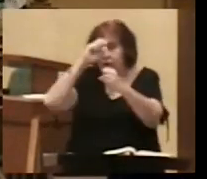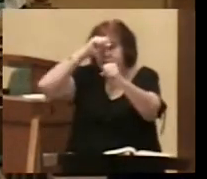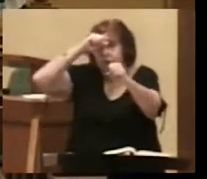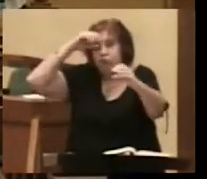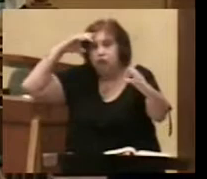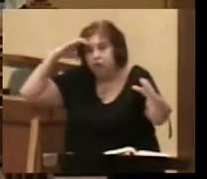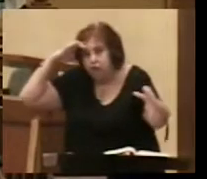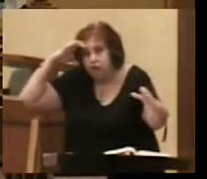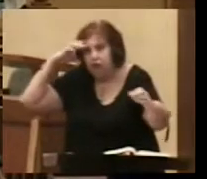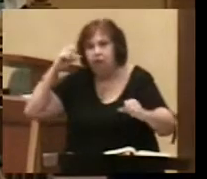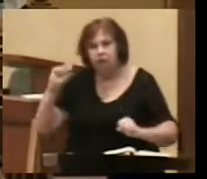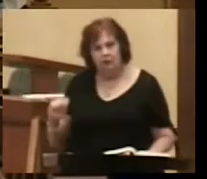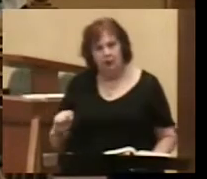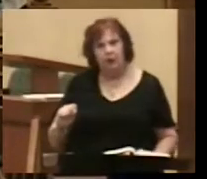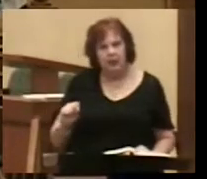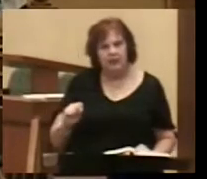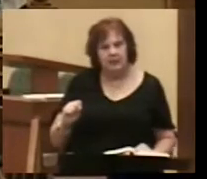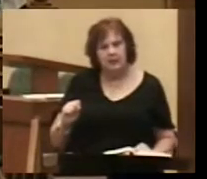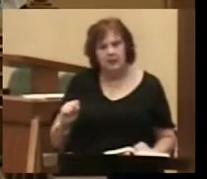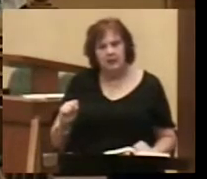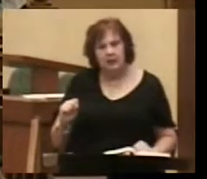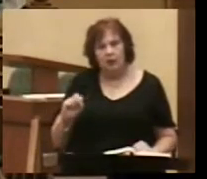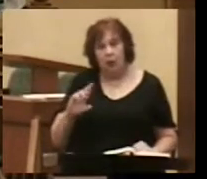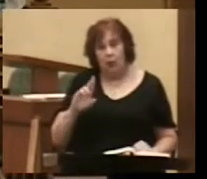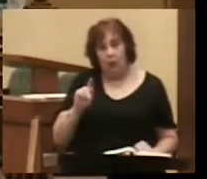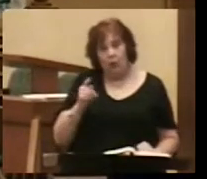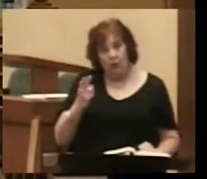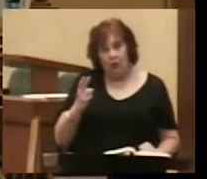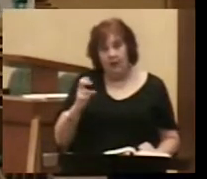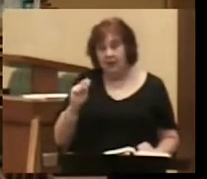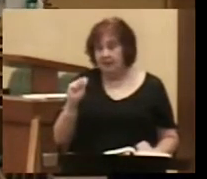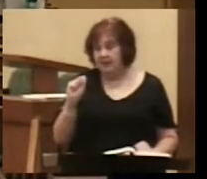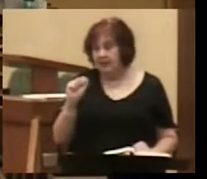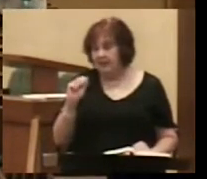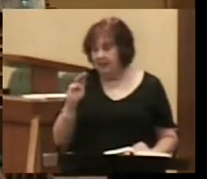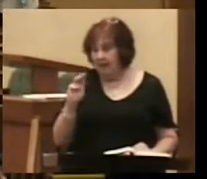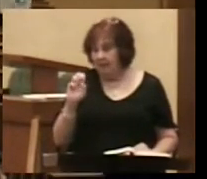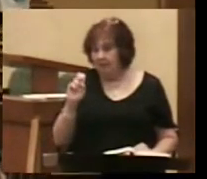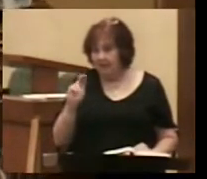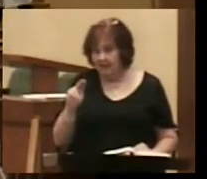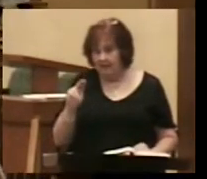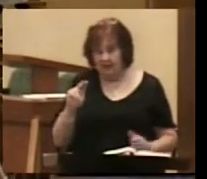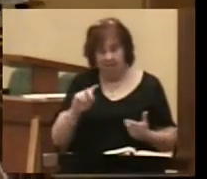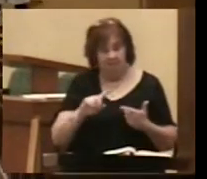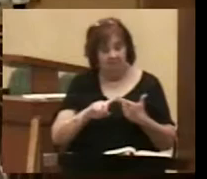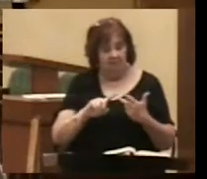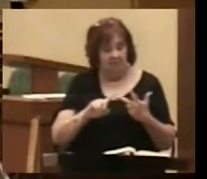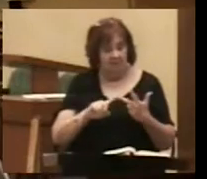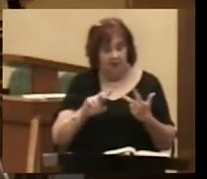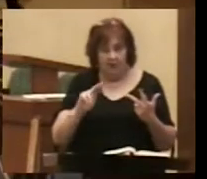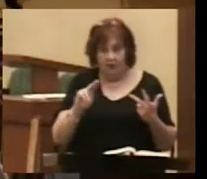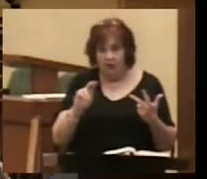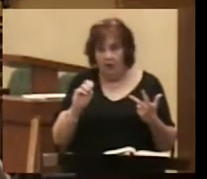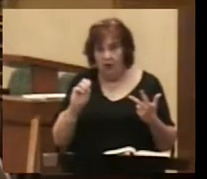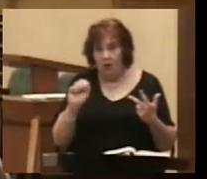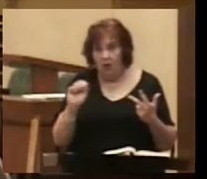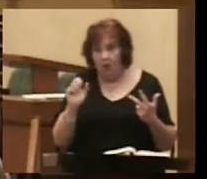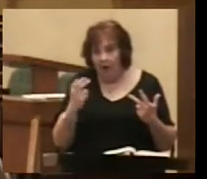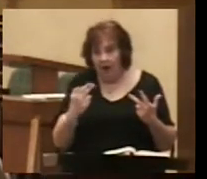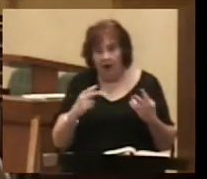greeted them. One could say that Ruth and Samson, Noah and Abraham, never really